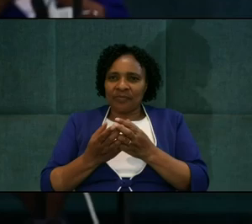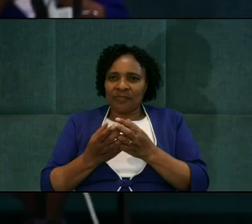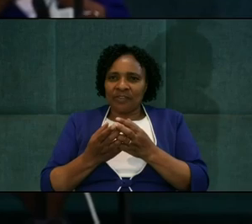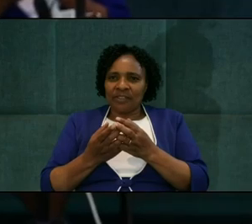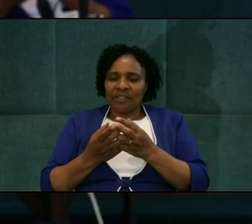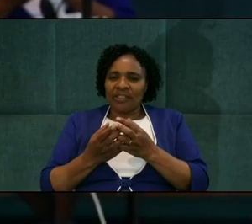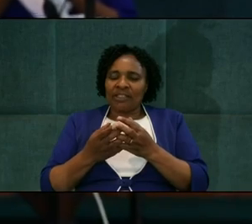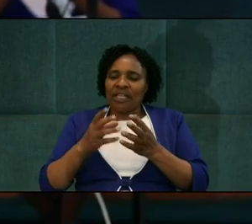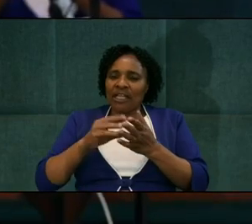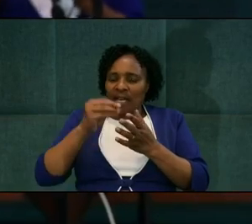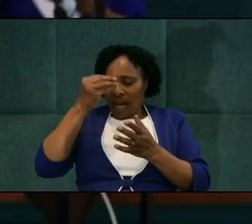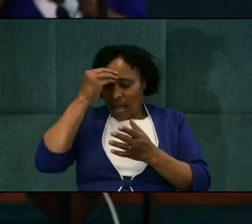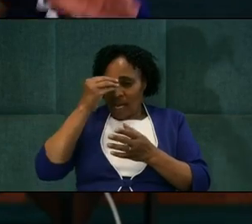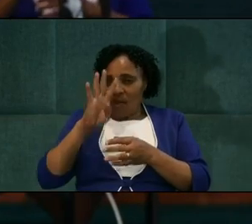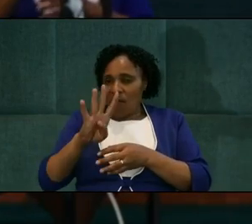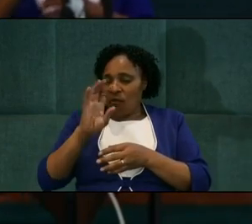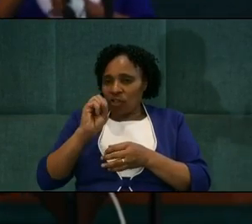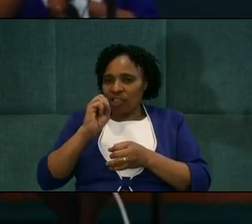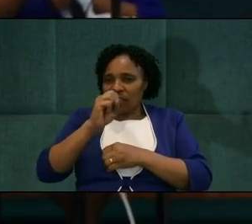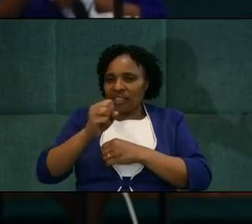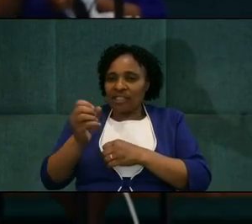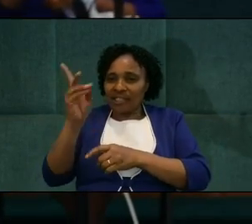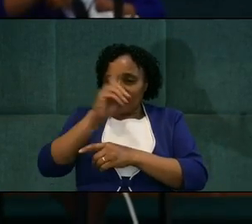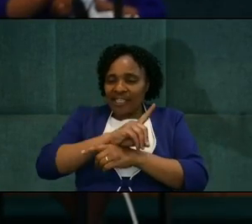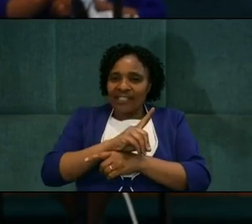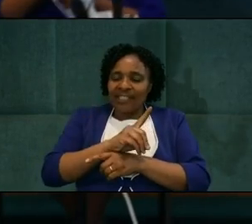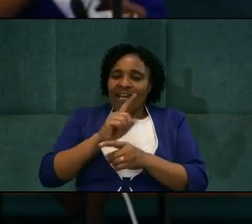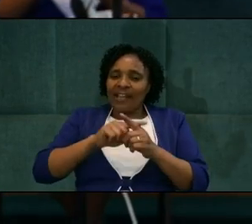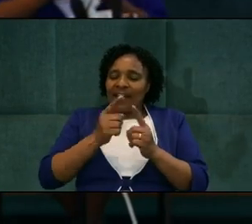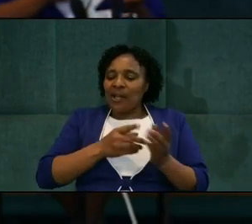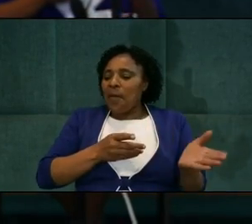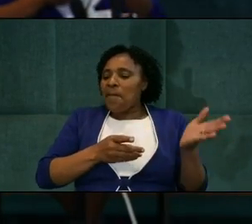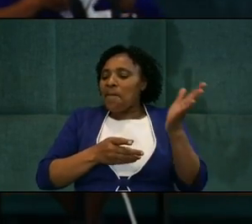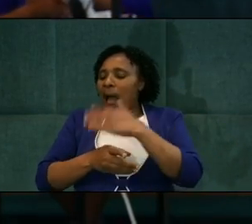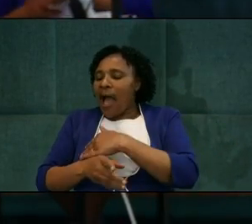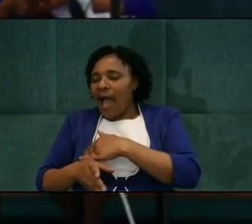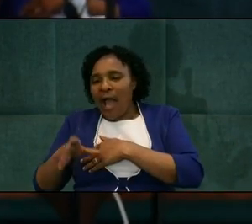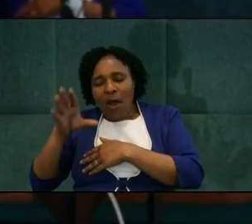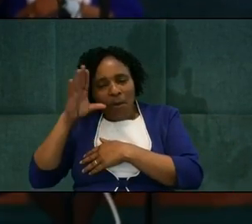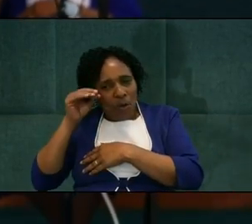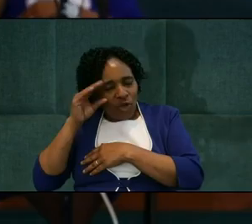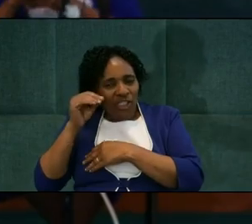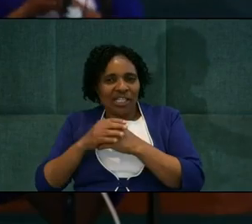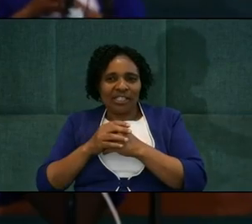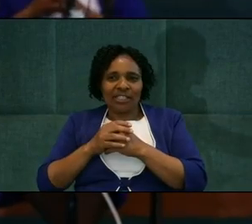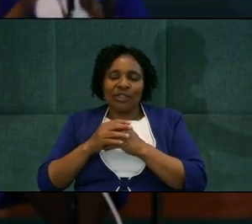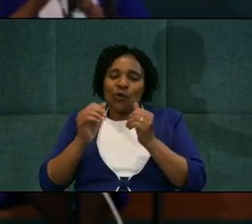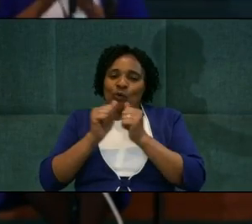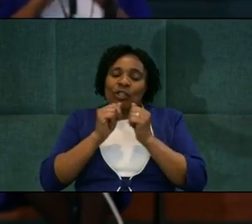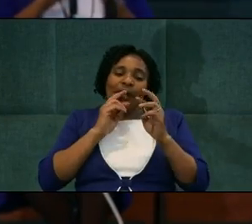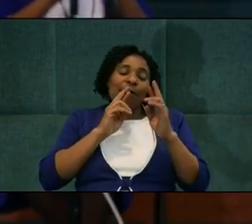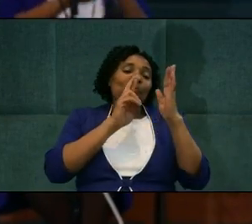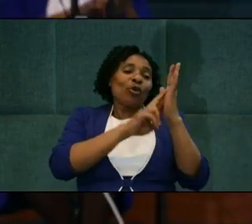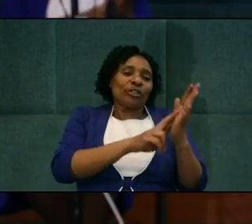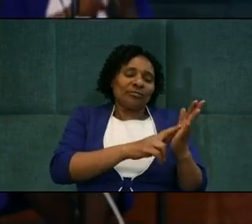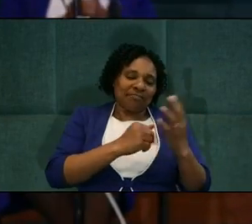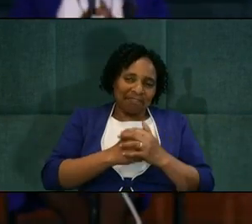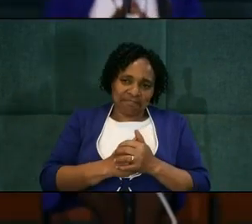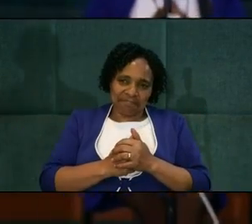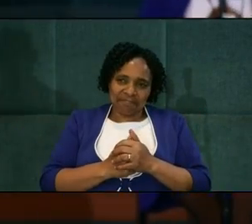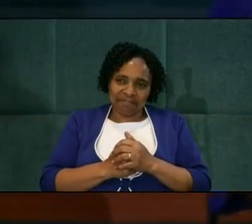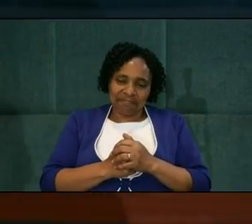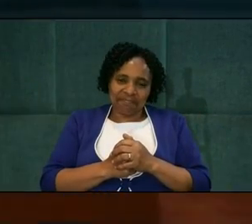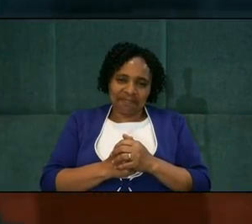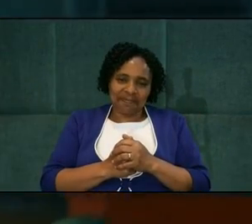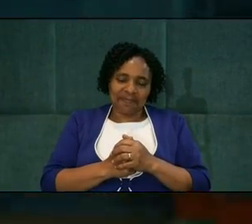for 40 days and they came back to Moses with their report.